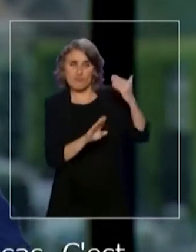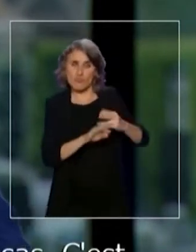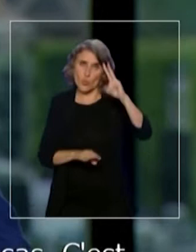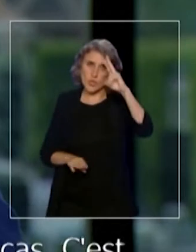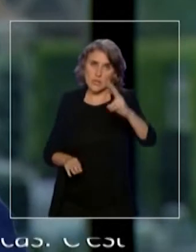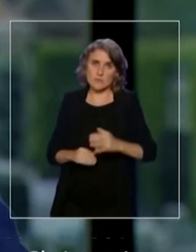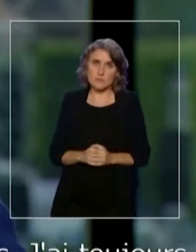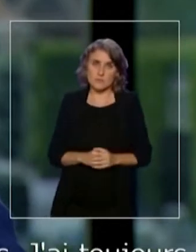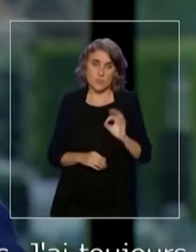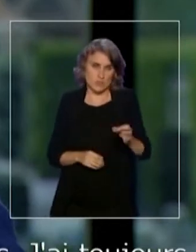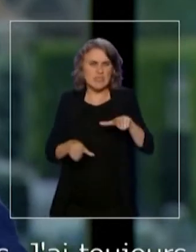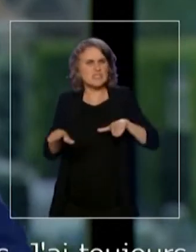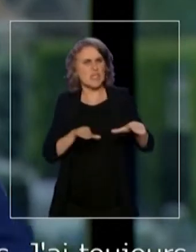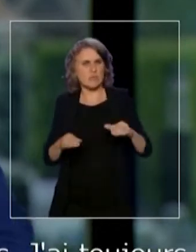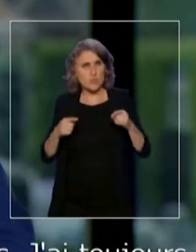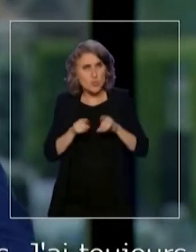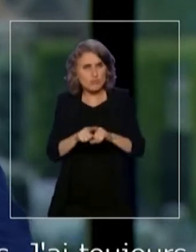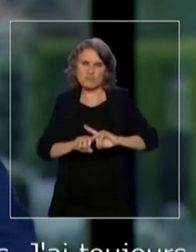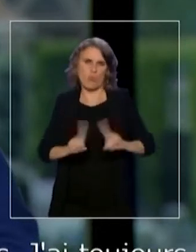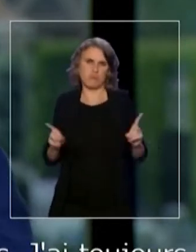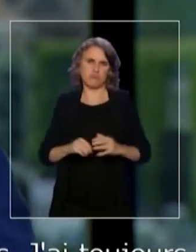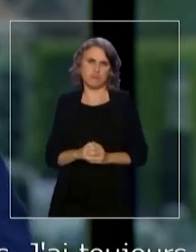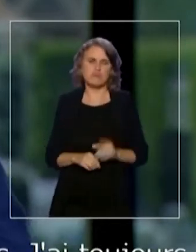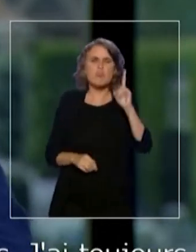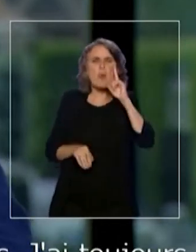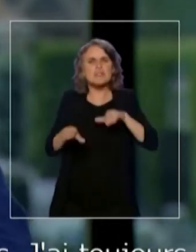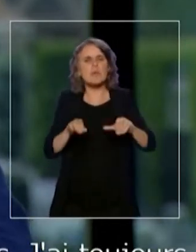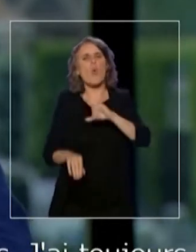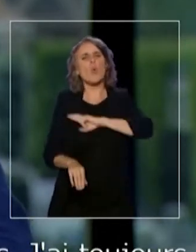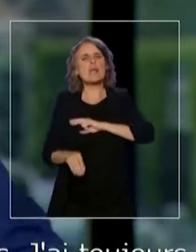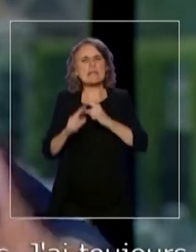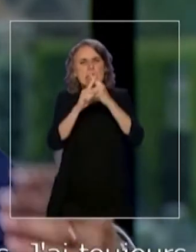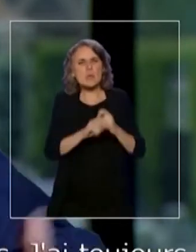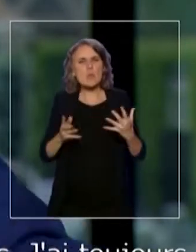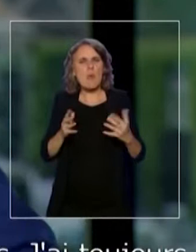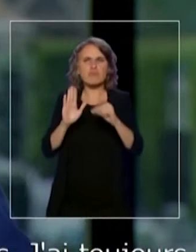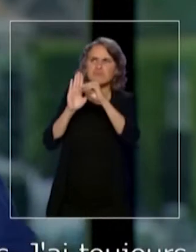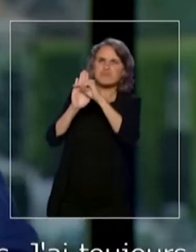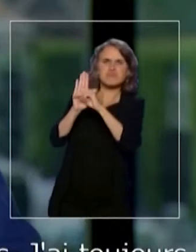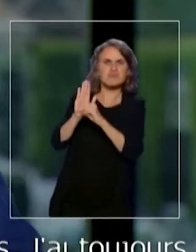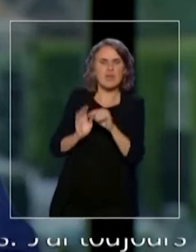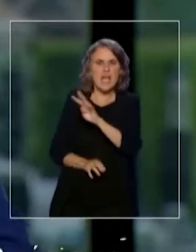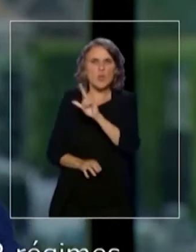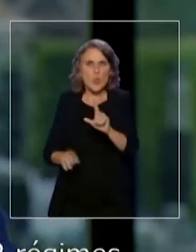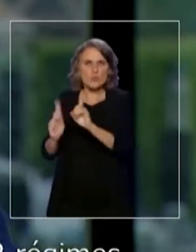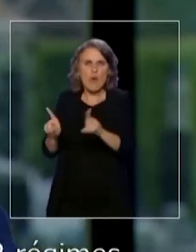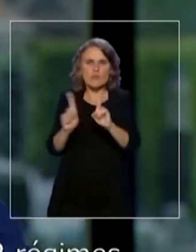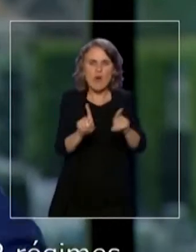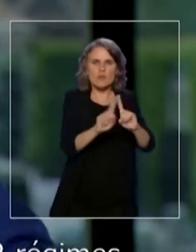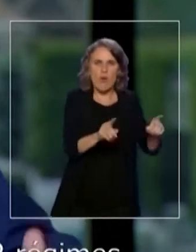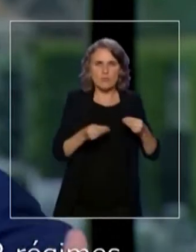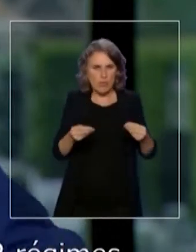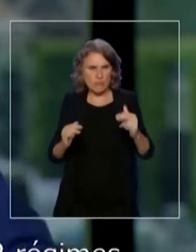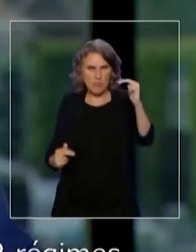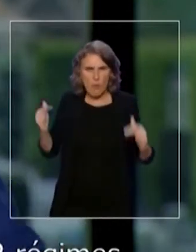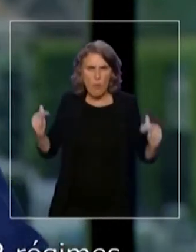push as many of you as possible to get vaccinated. The health pass provides proof that a person has either been vaccinated against the coronavirus or